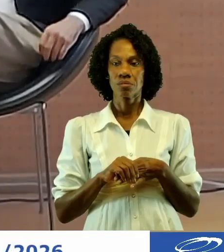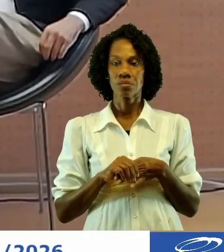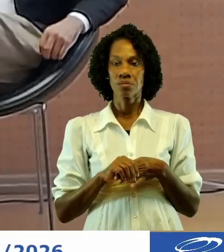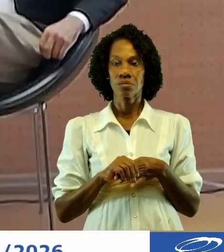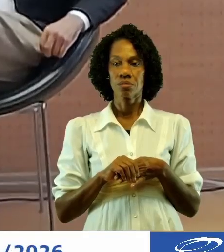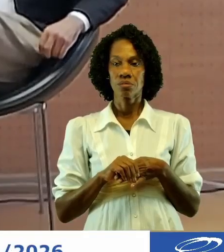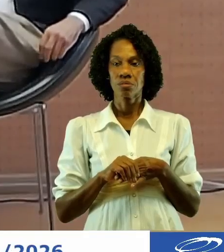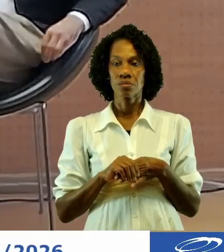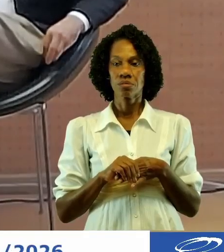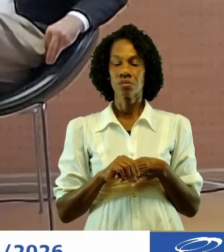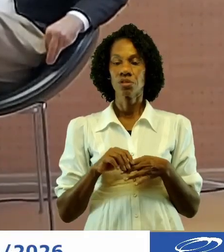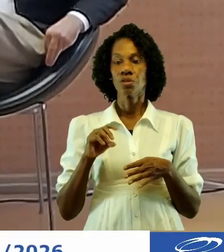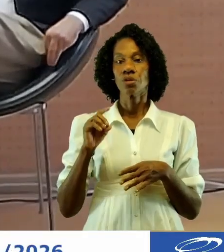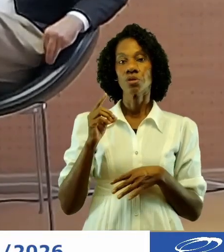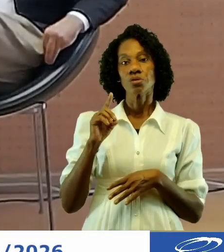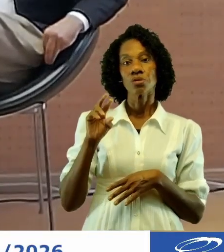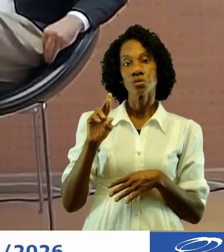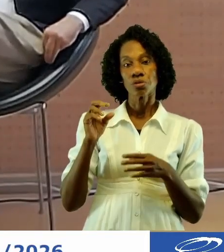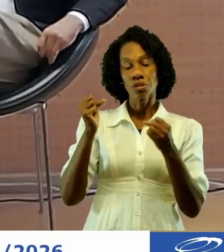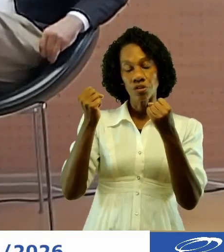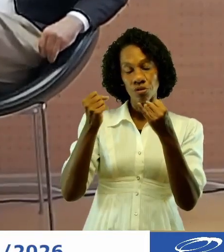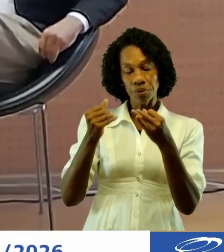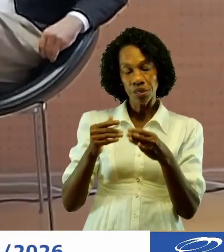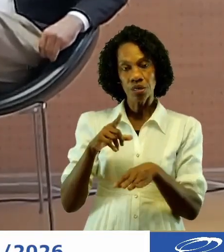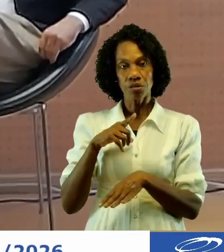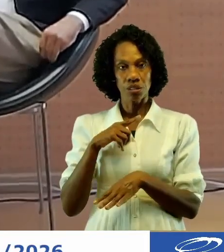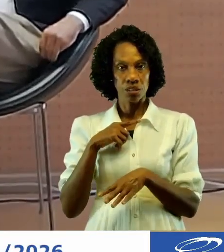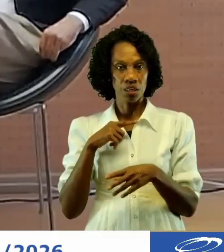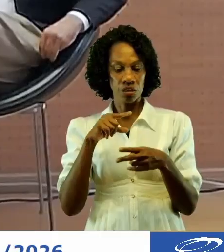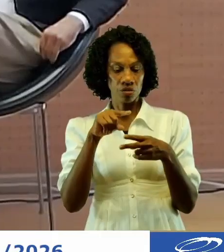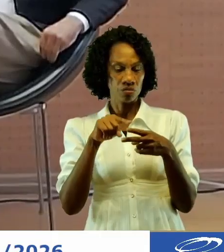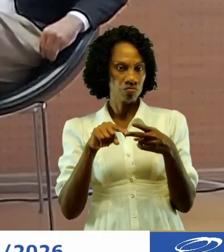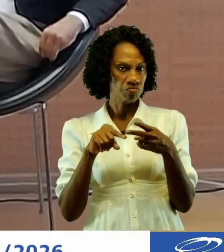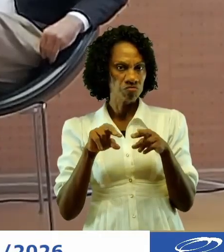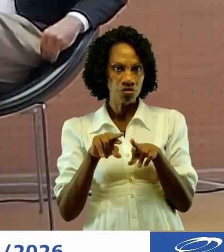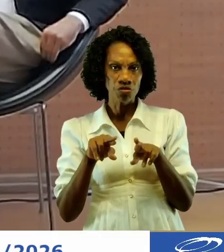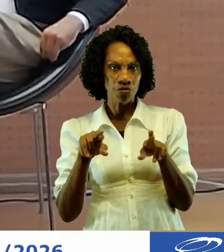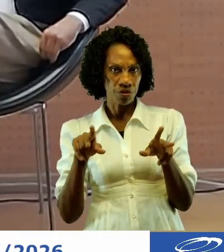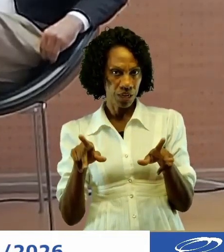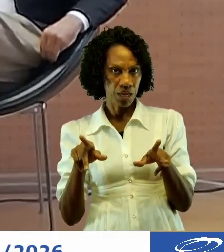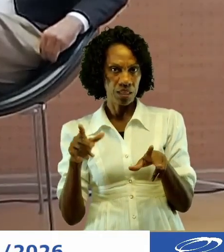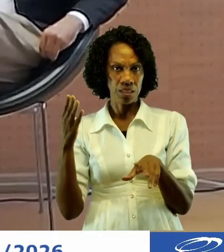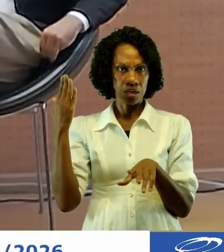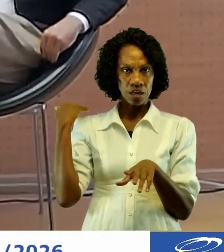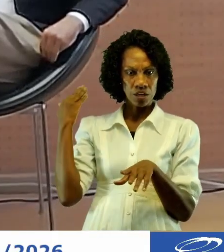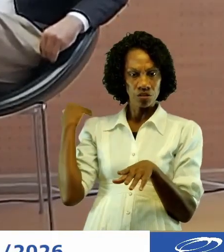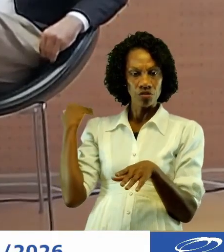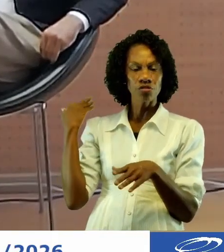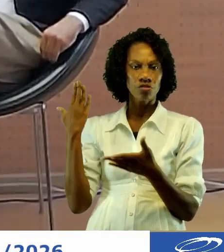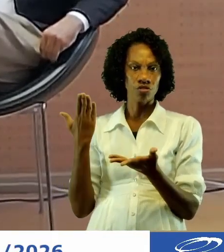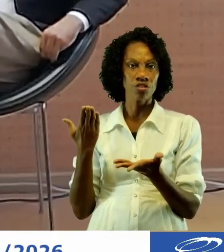Dr. Alex está dizendo, né, que eles tiveram algumas experiências, né, desde a guerra da Ucrânia, apesar de eles terem